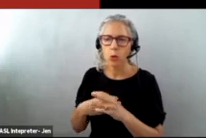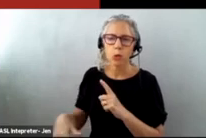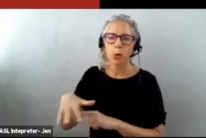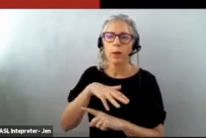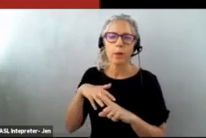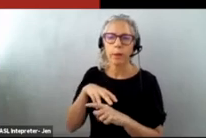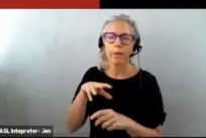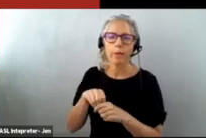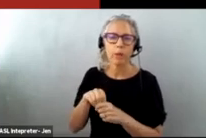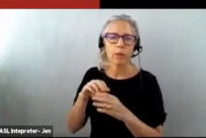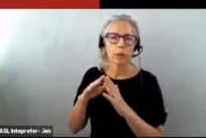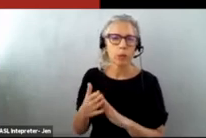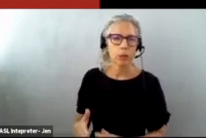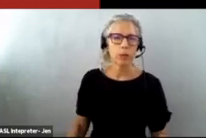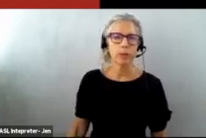their community.